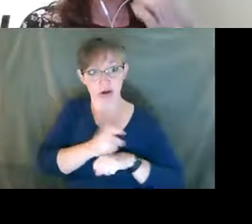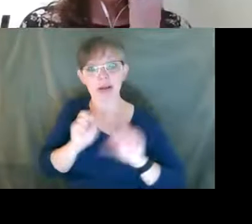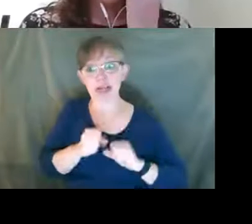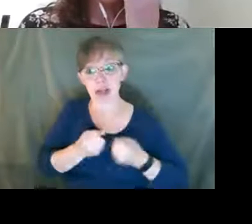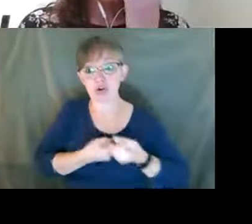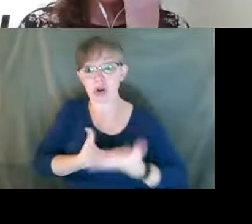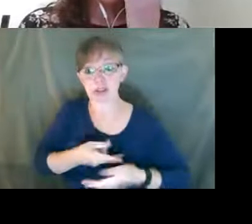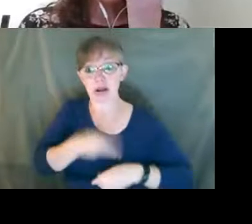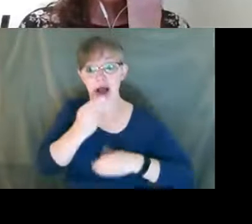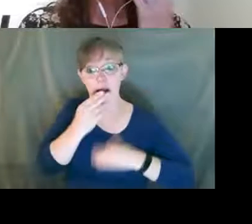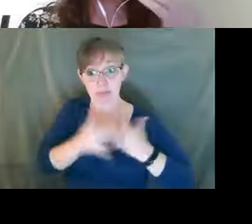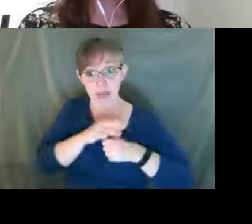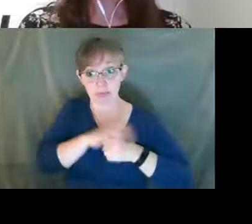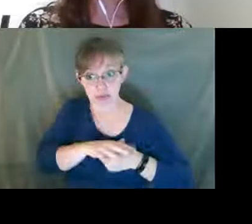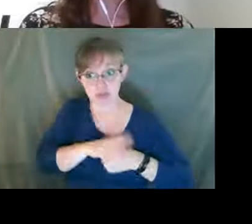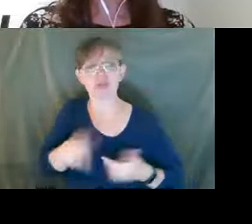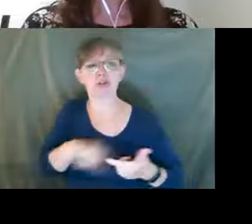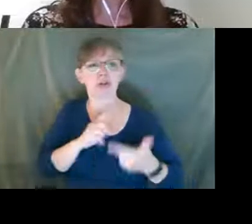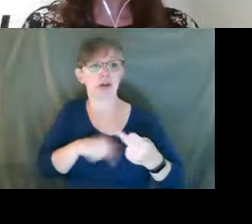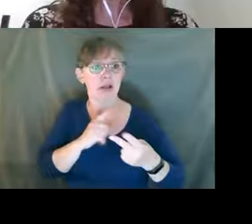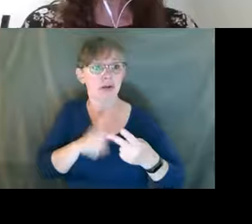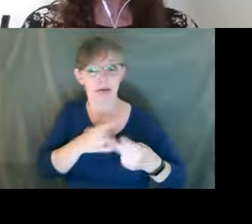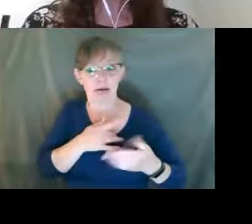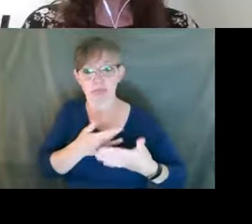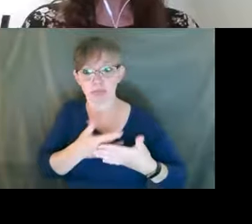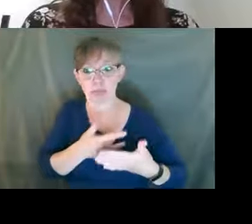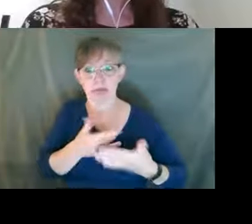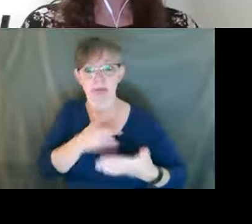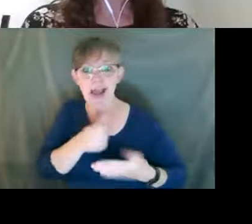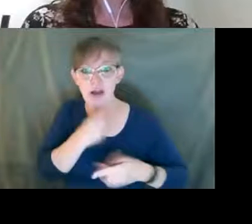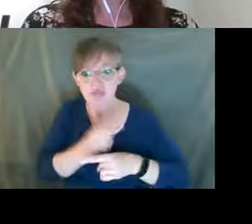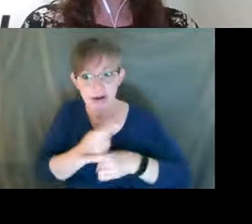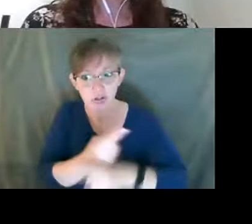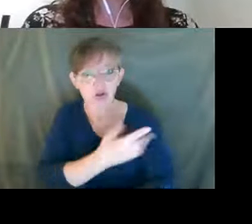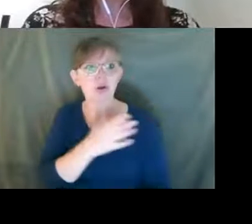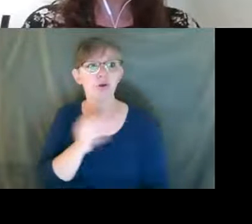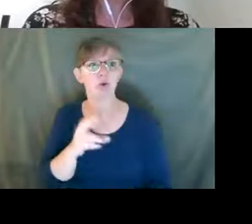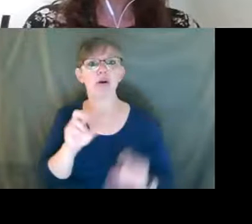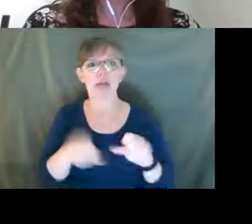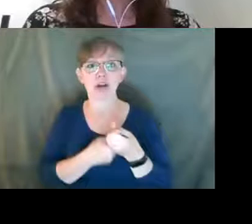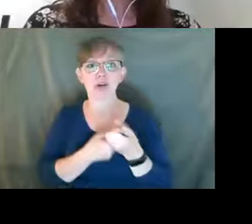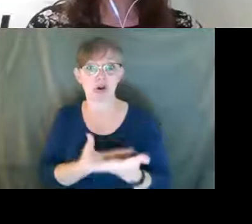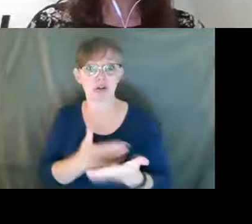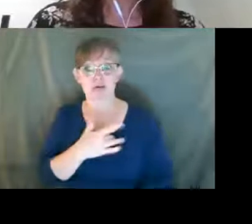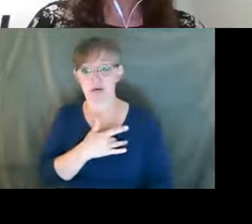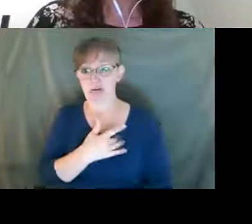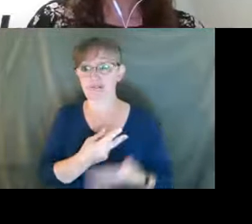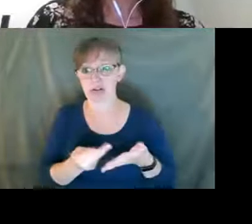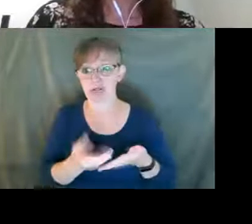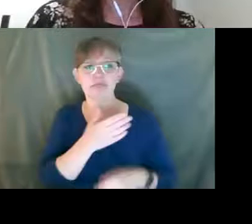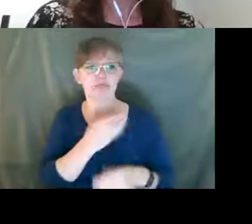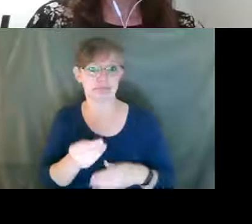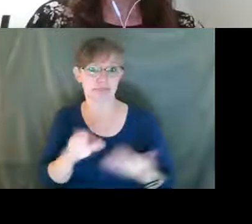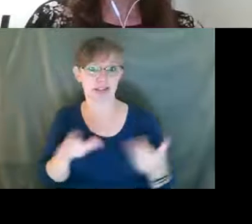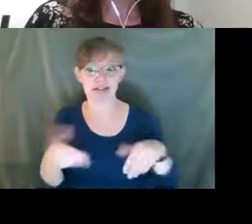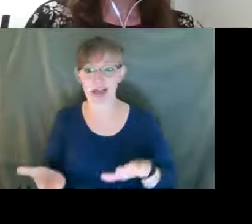heartbeat, and inflammation of the heart muscle, which weakens the heart, leading to heart failure and death.